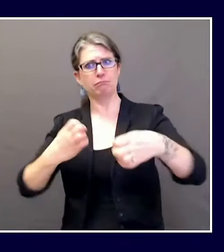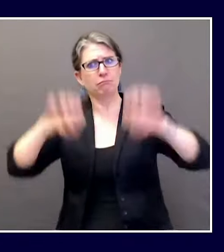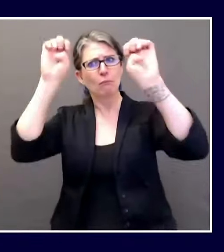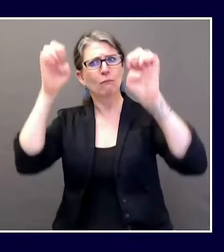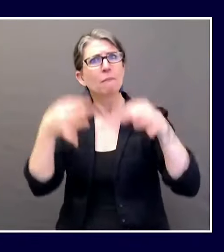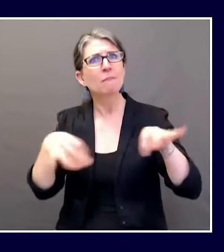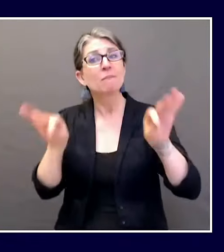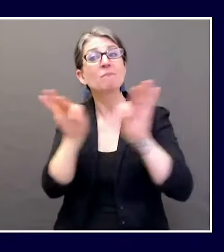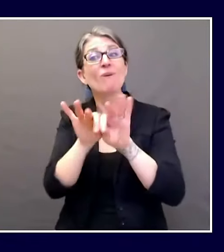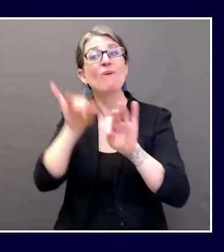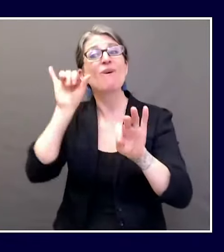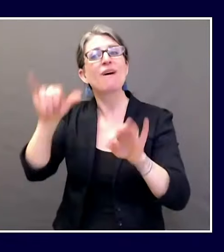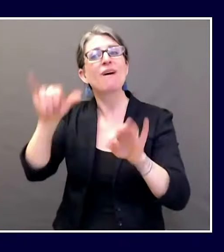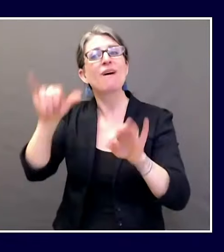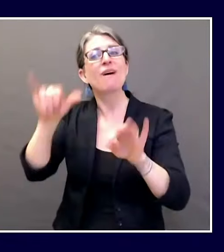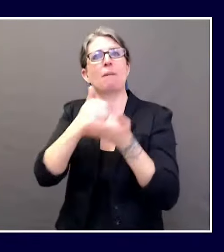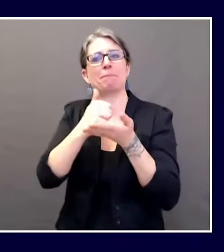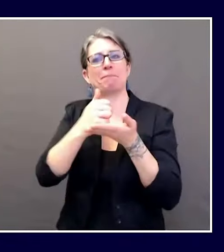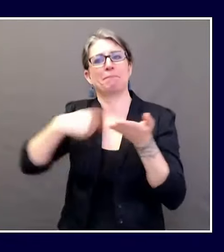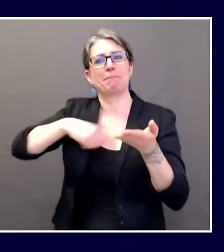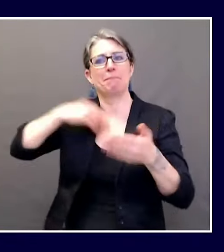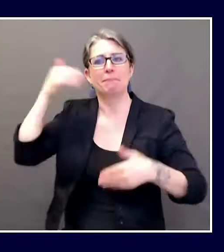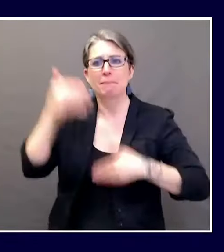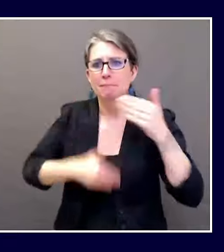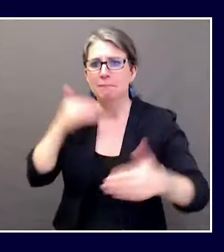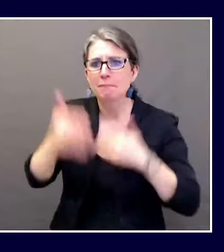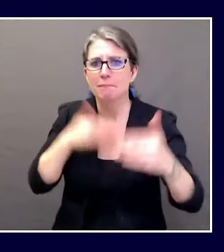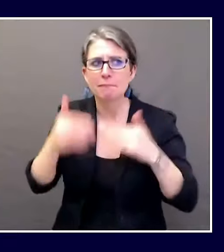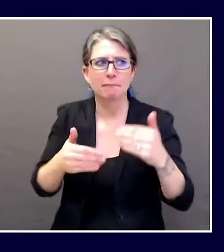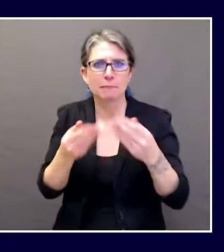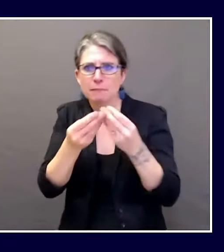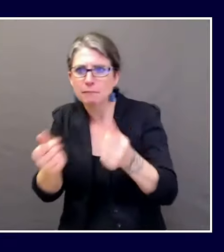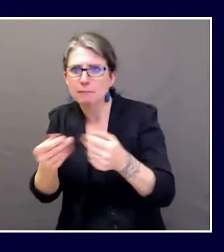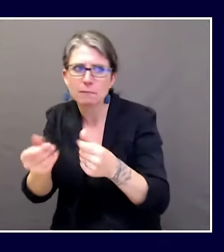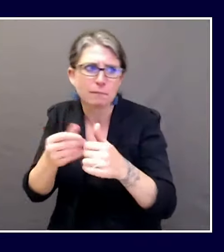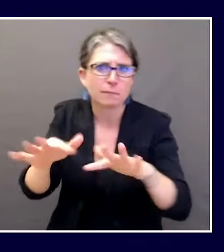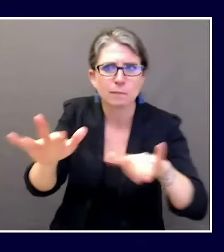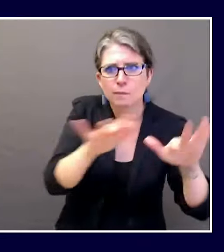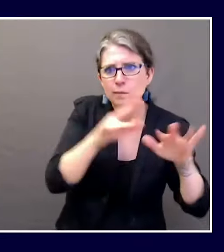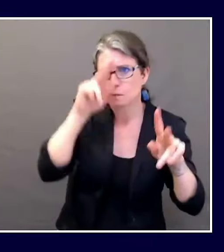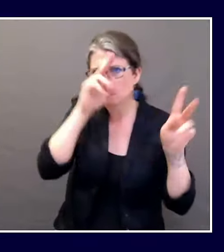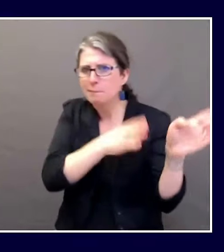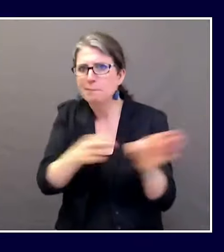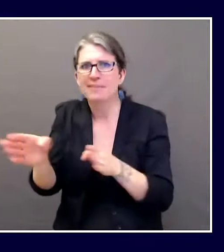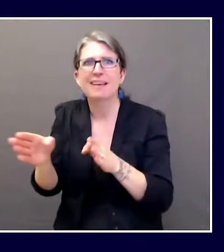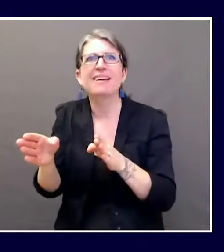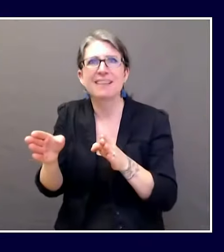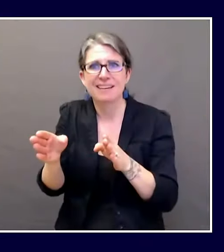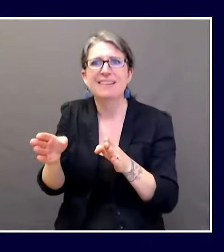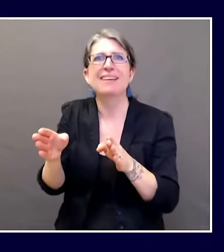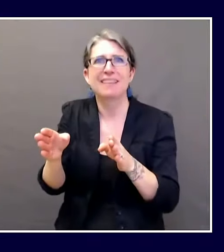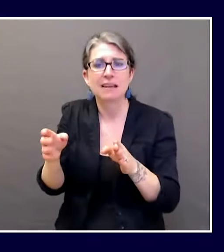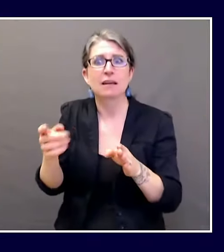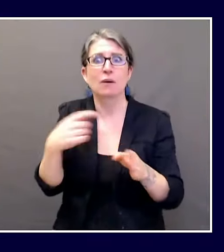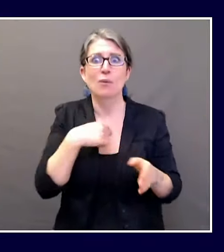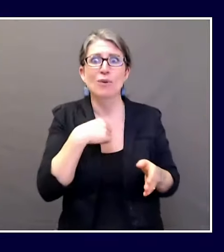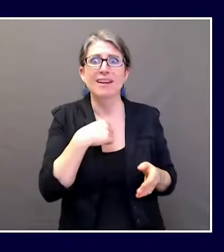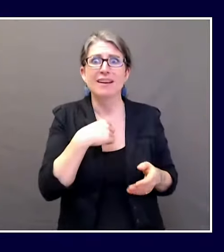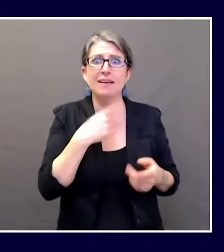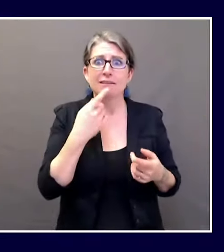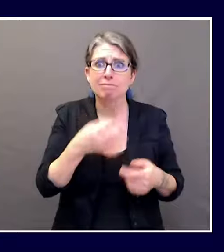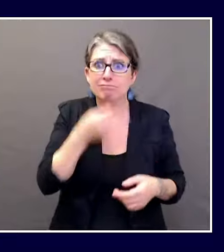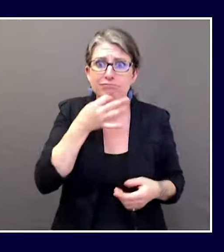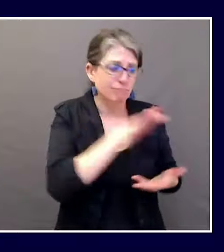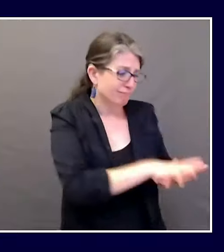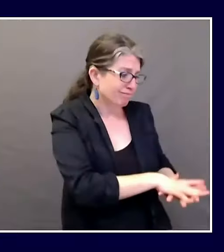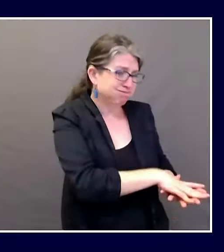that we need in order to mount a successful, effective response to COVID, a lot of the ways that we go about activating